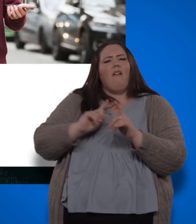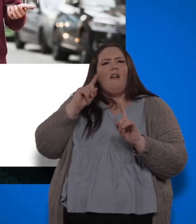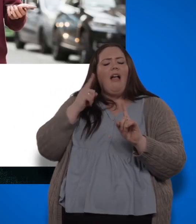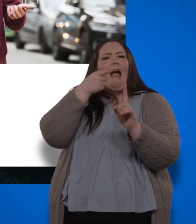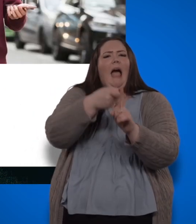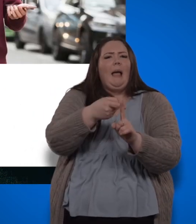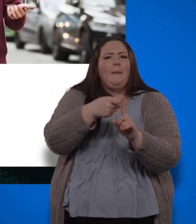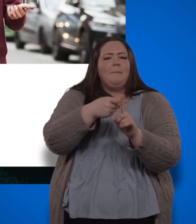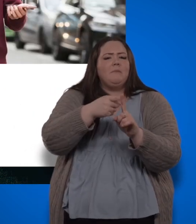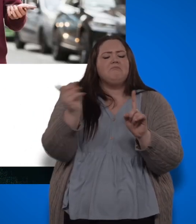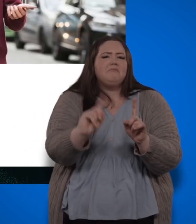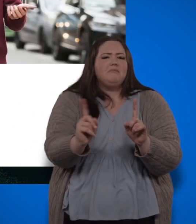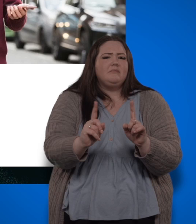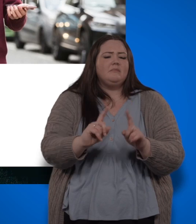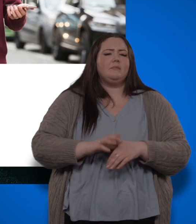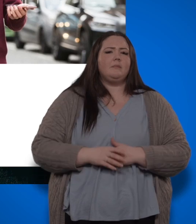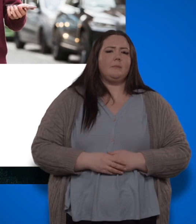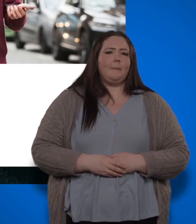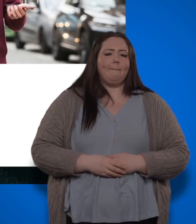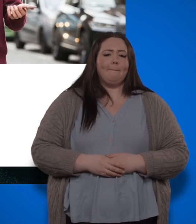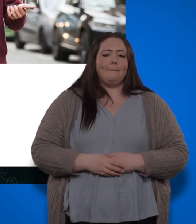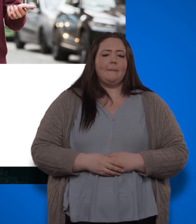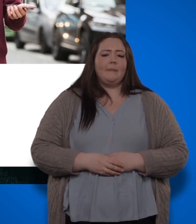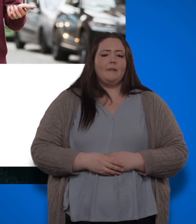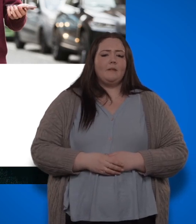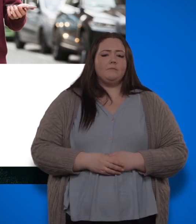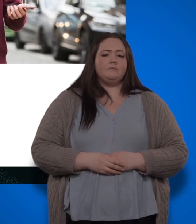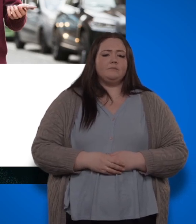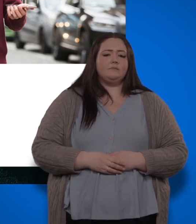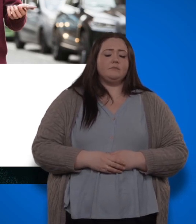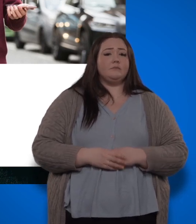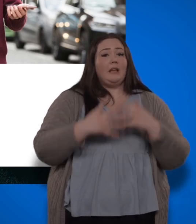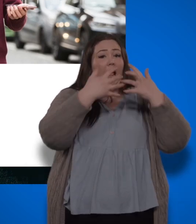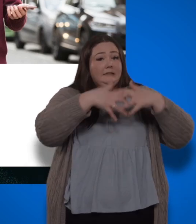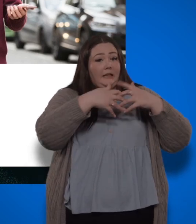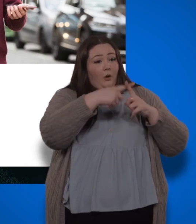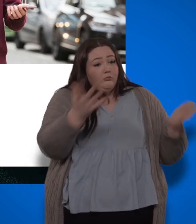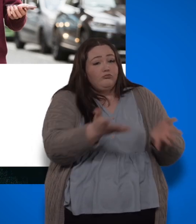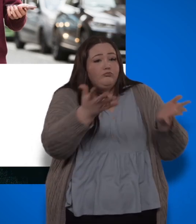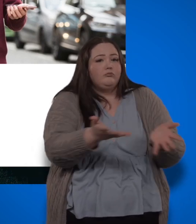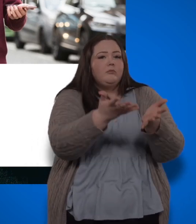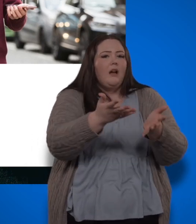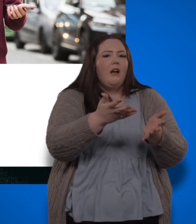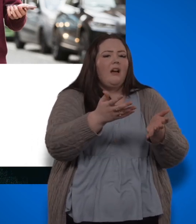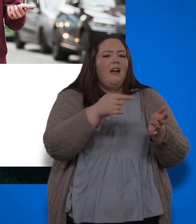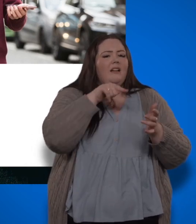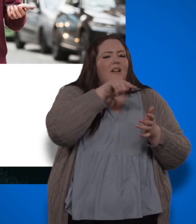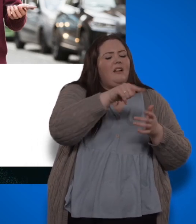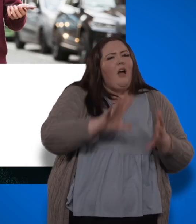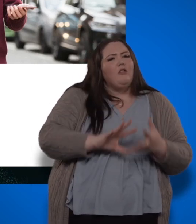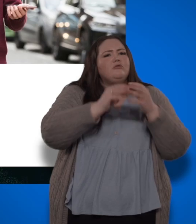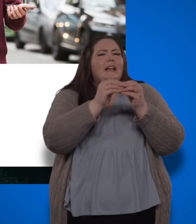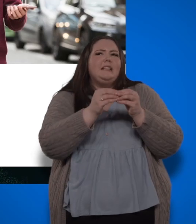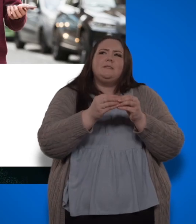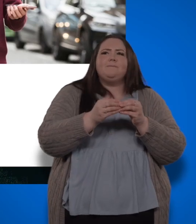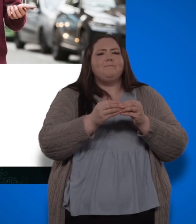And techno-optimism creates a kind of wonderful,